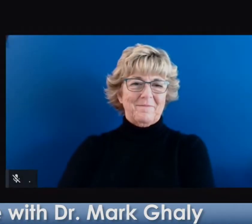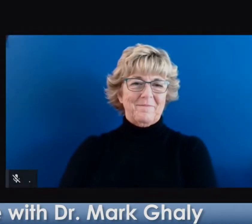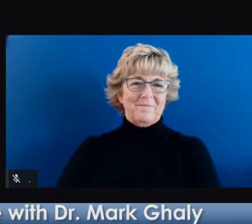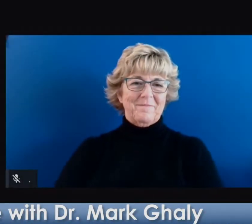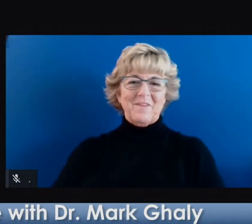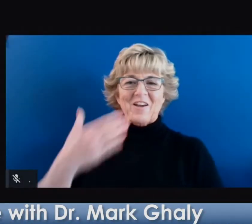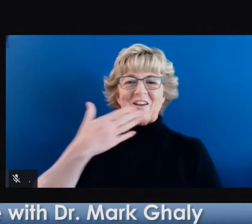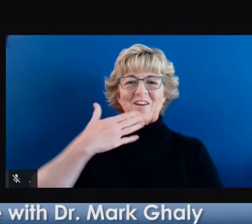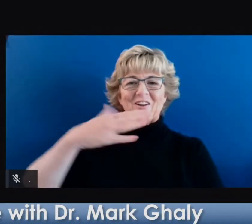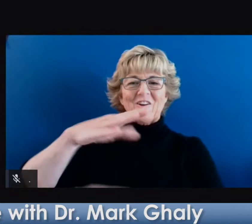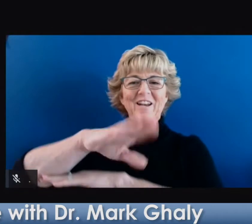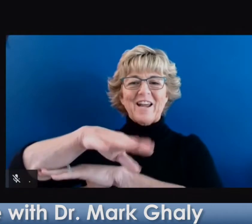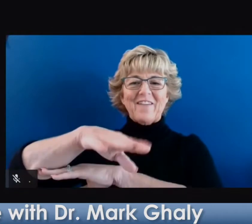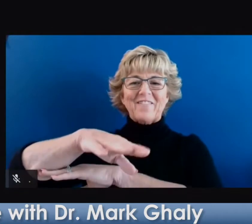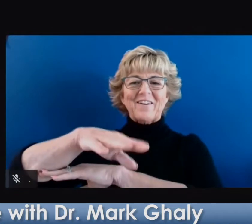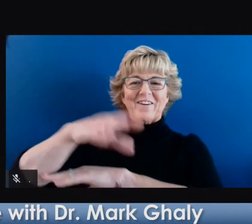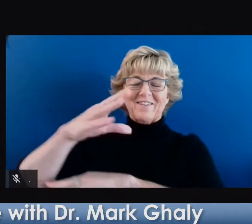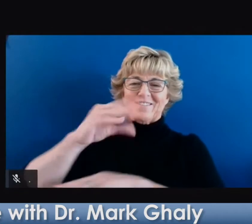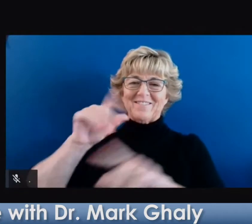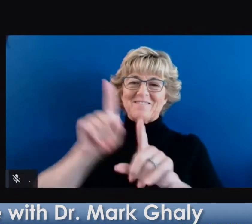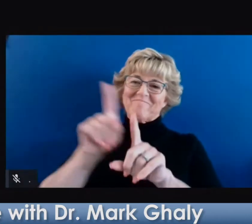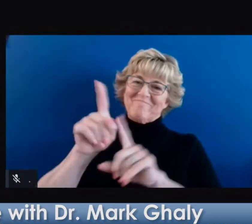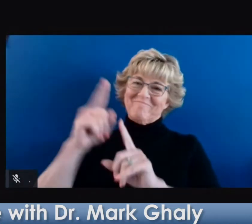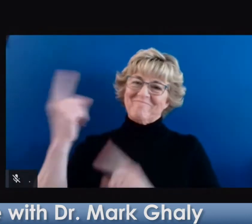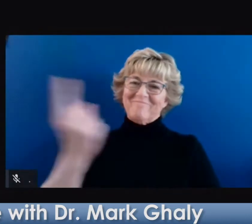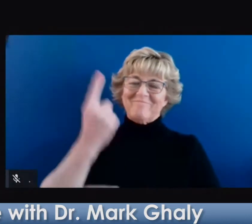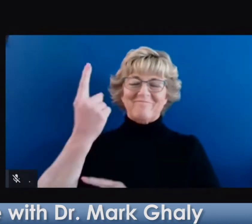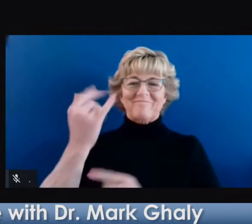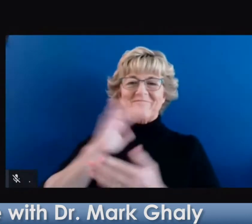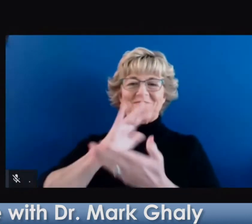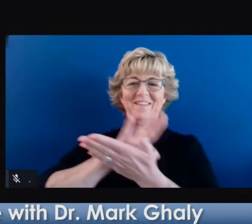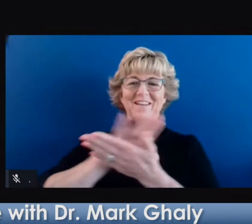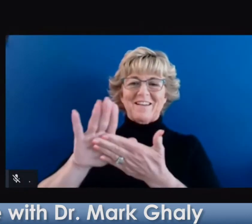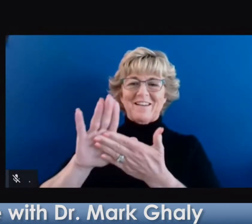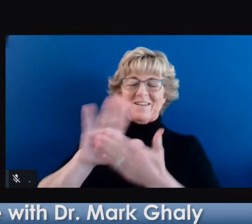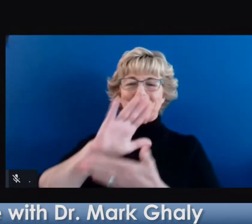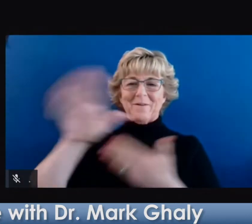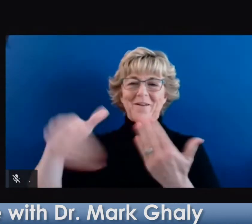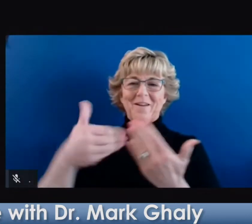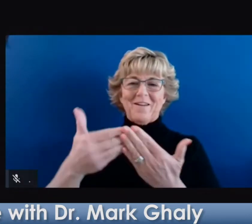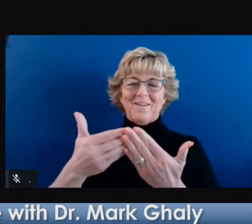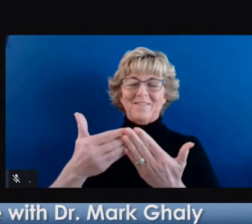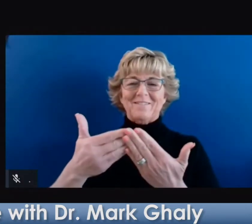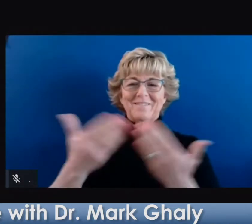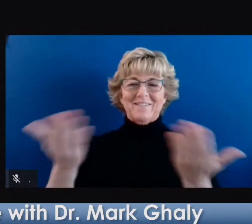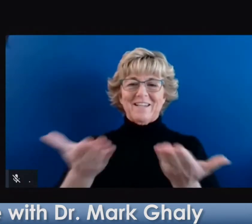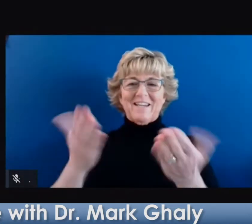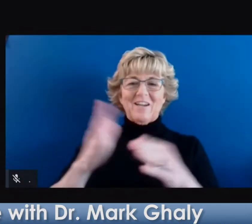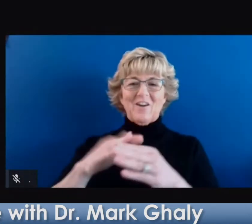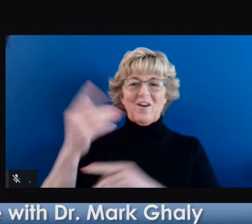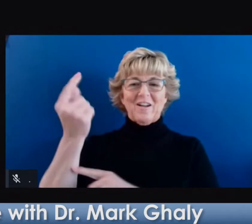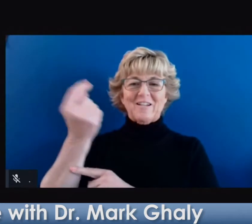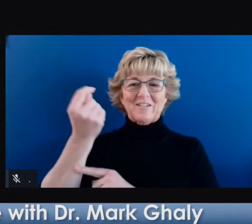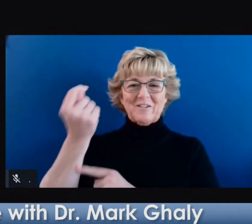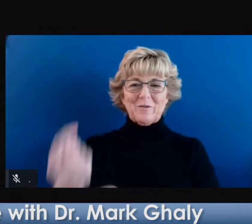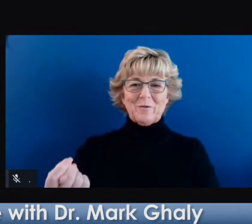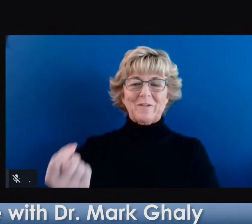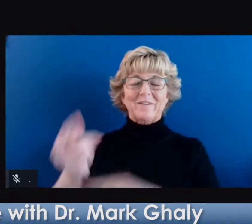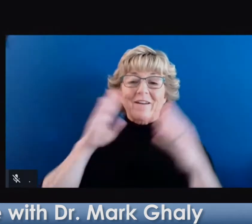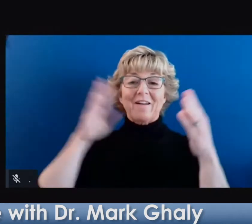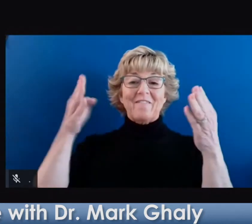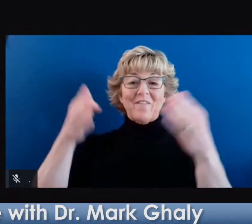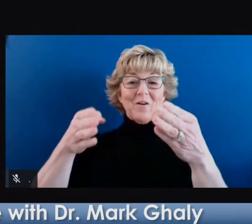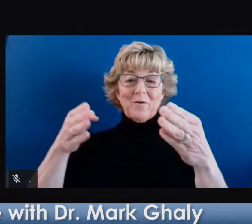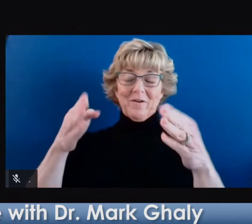Good afternoon, and as always, it's nice to be with you on Tuesday, primarily focused on